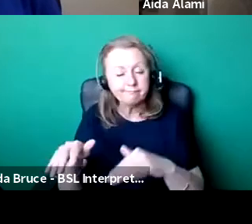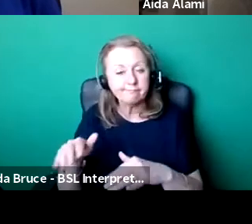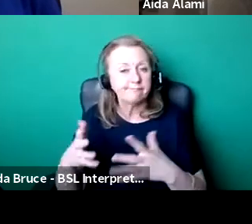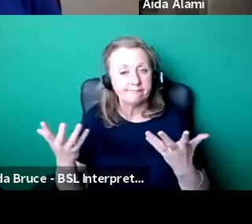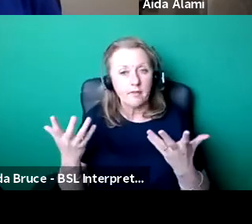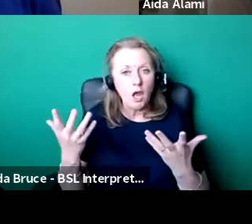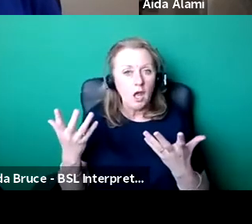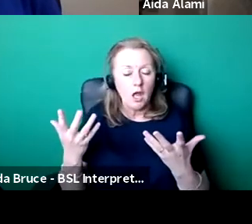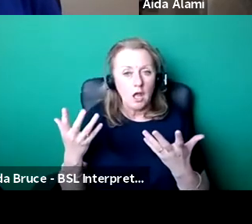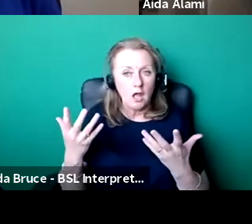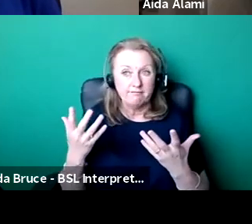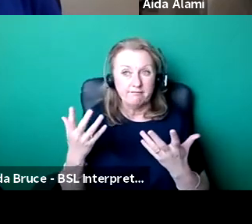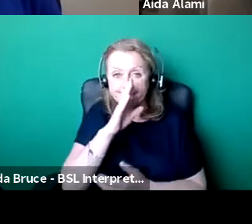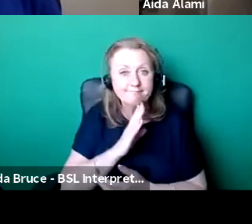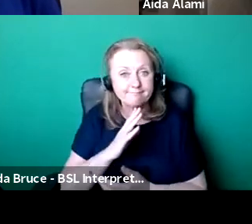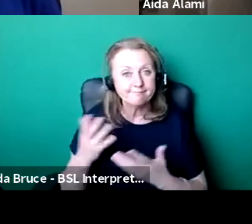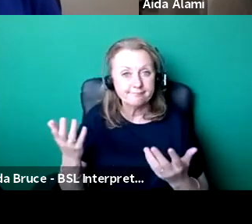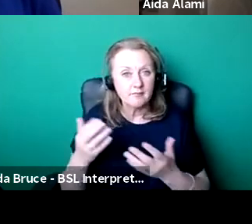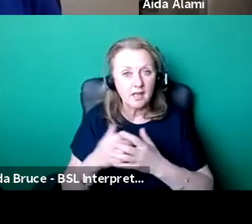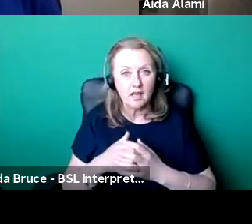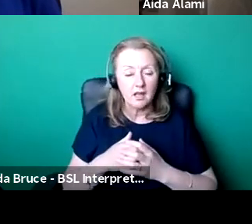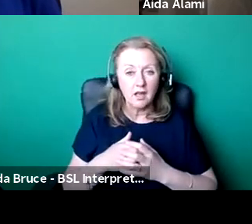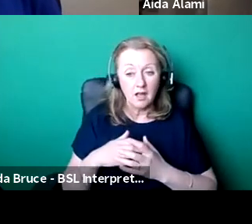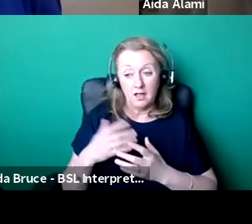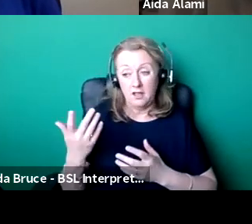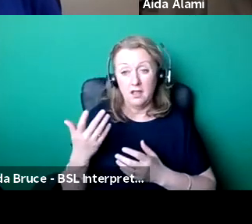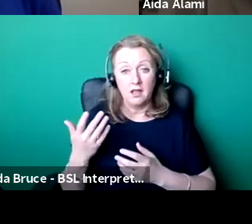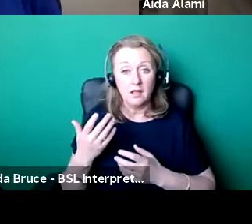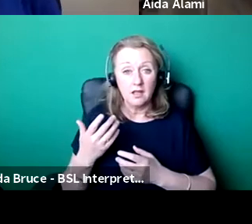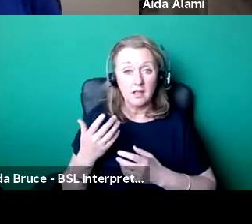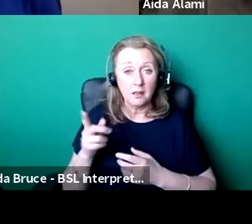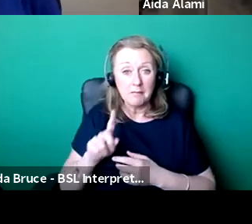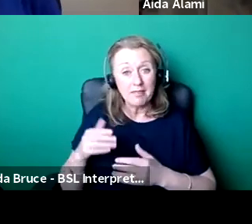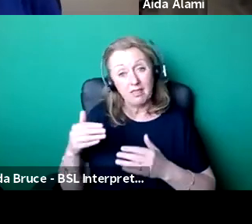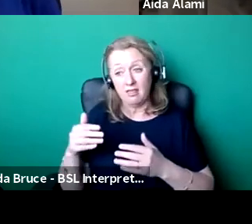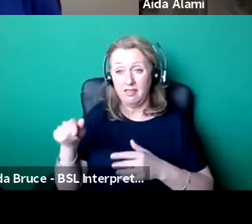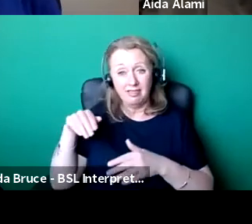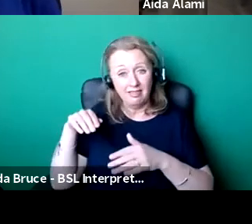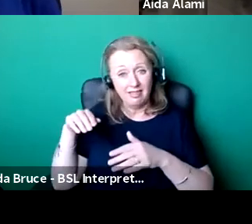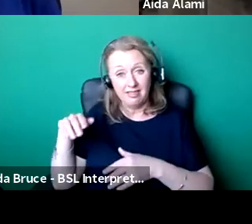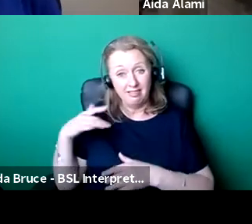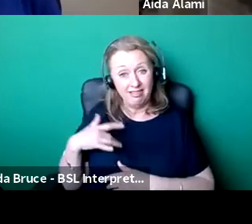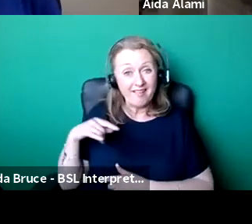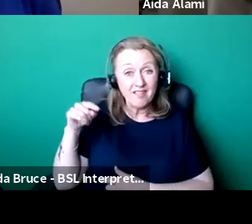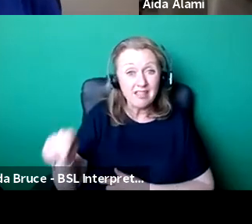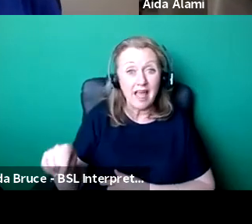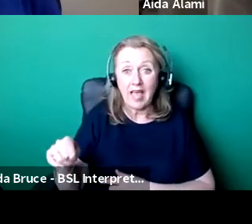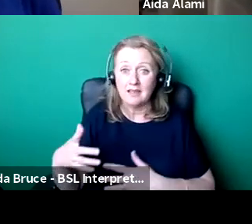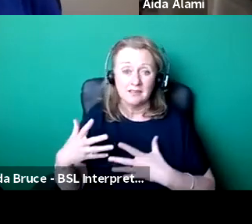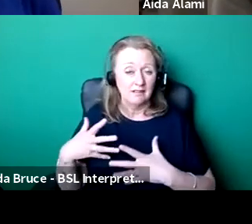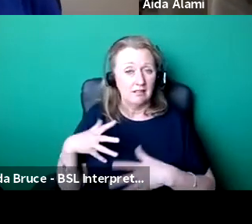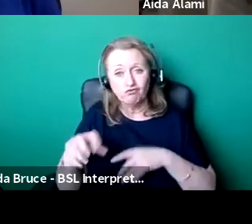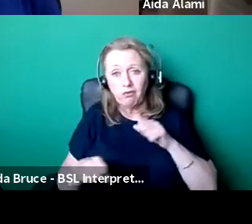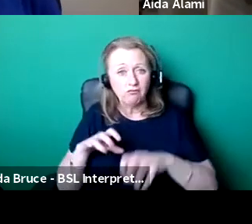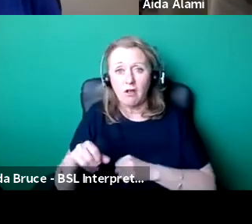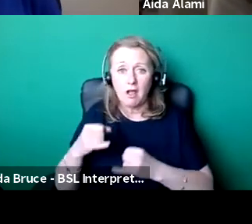is sad because I think it is. The people inside, like you said, the struggle and the humiliation is just keeps piling up